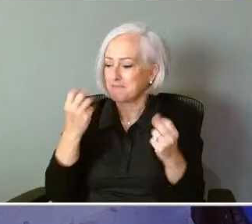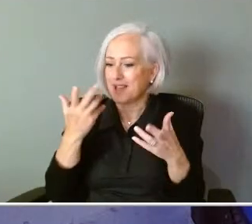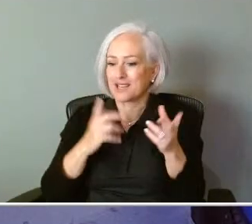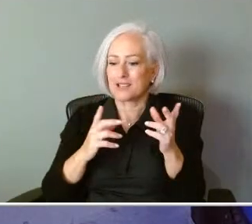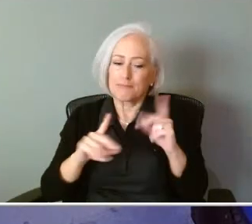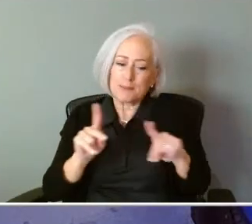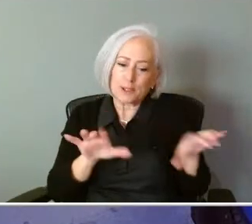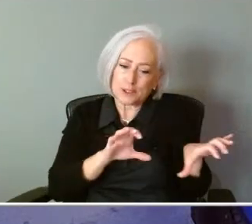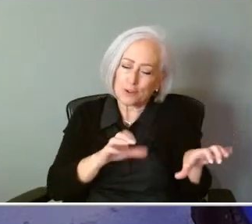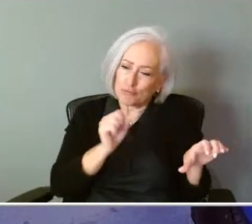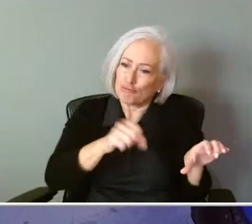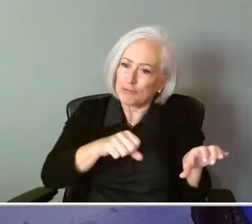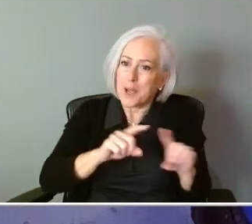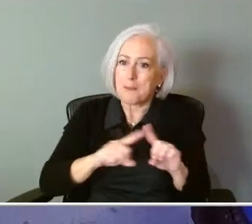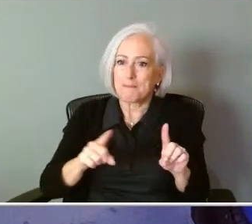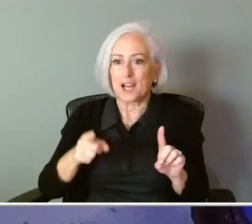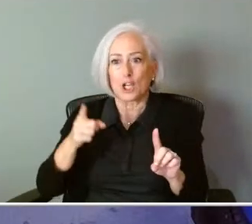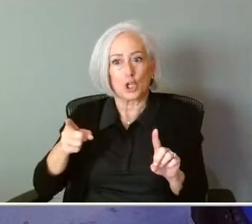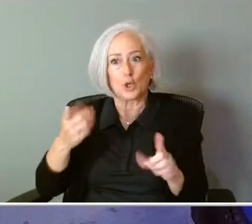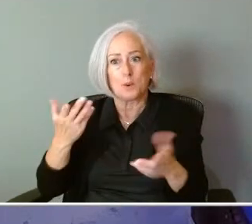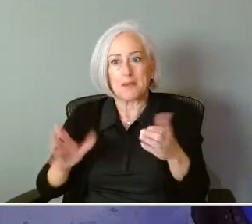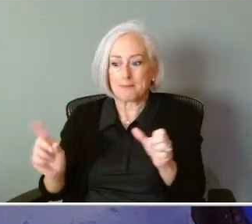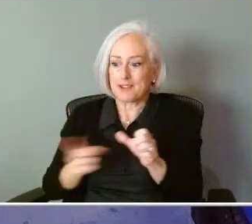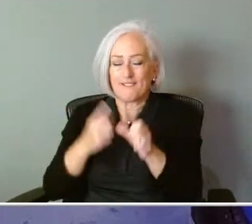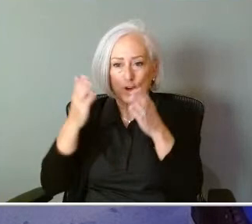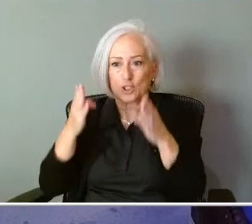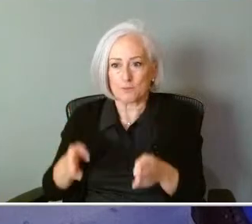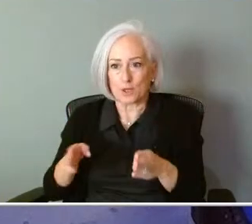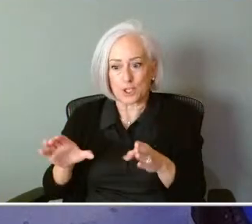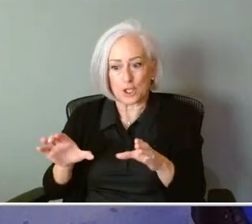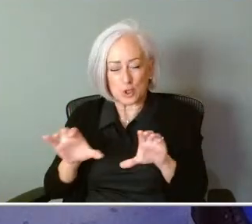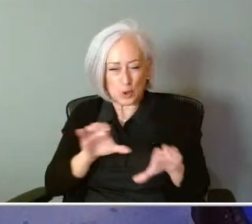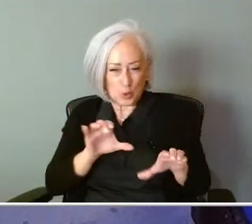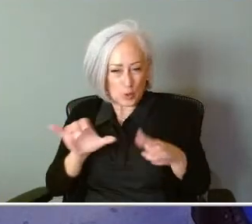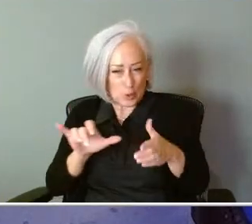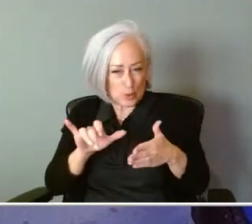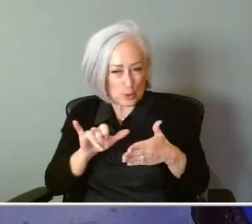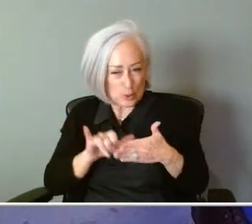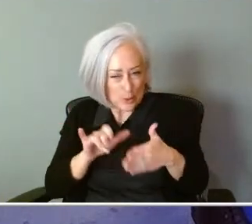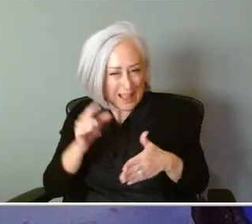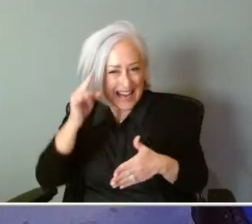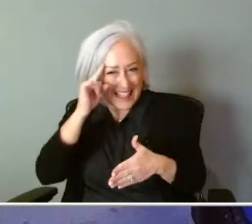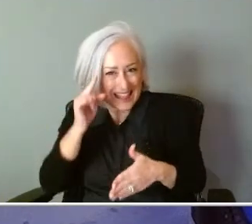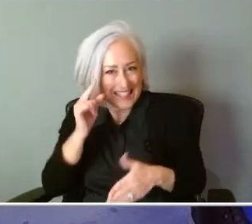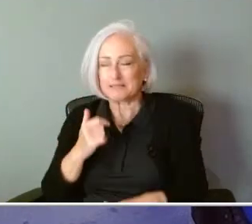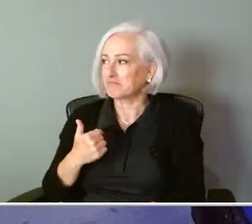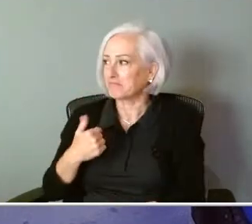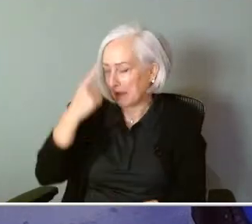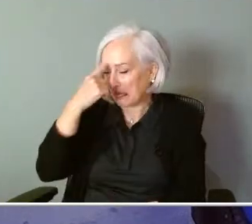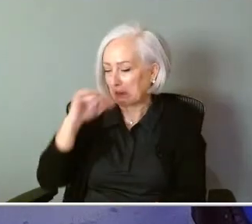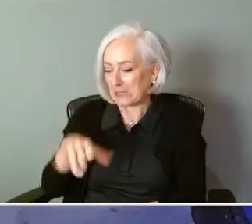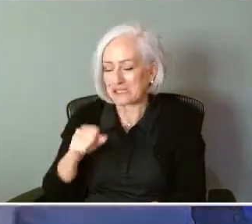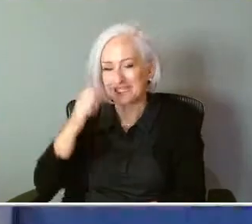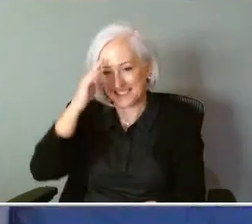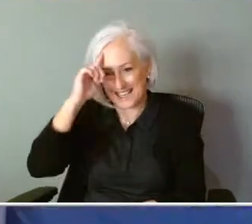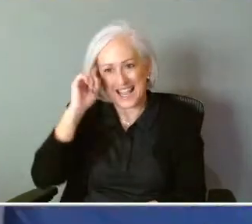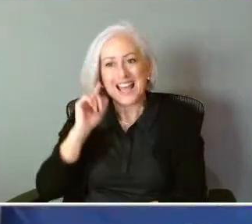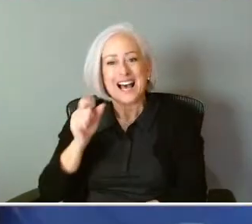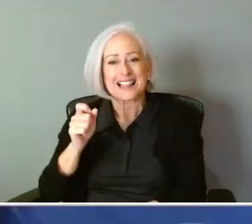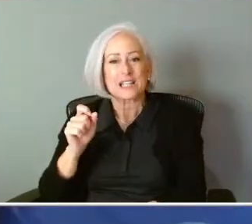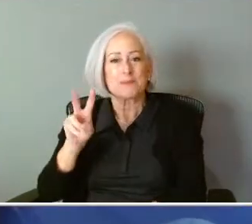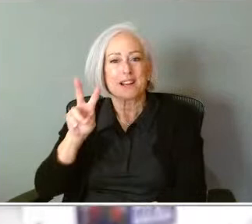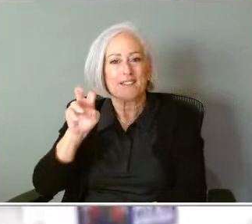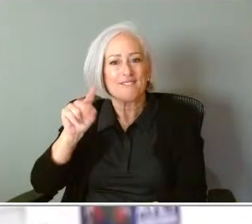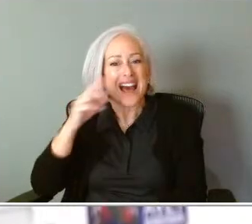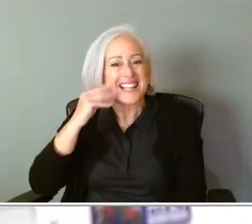think you may have been the first person to do this that we've heard of. As far as we know. As far as we know, and you got a little bit of veterinary experience. So